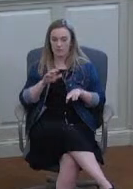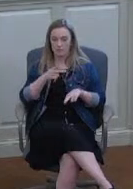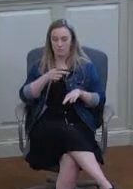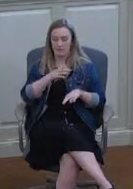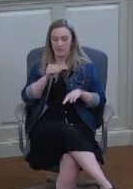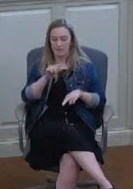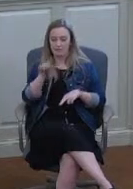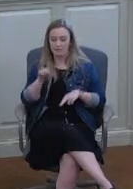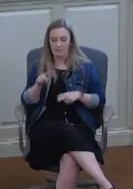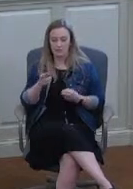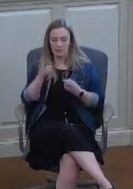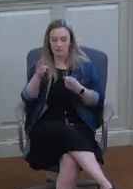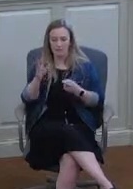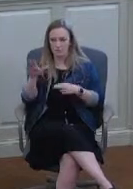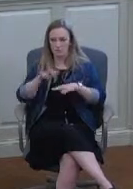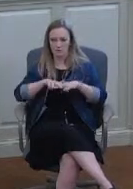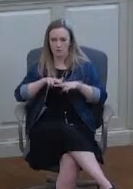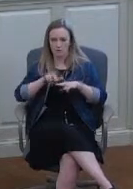my